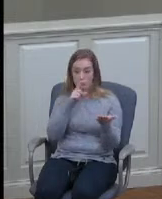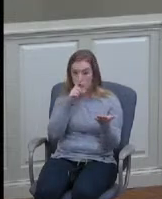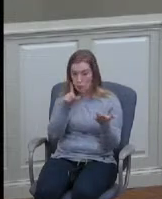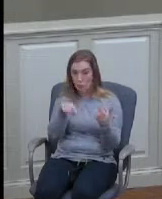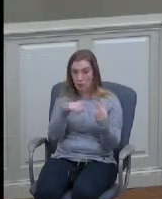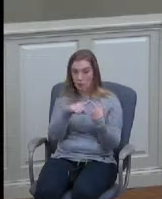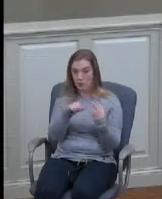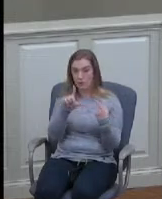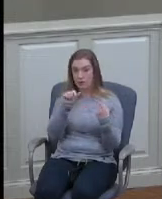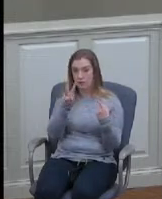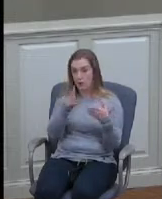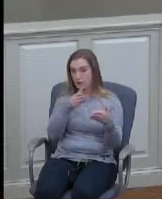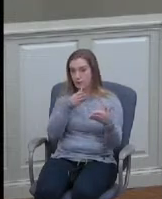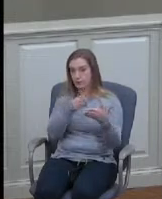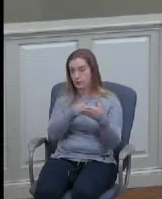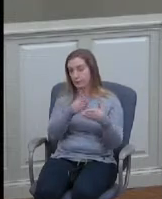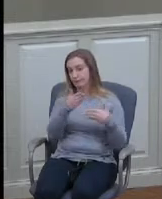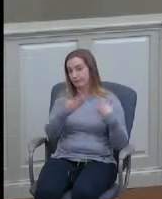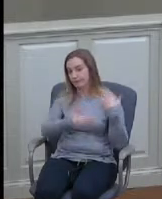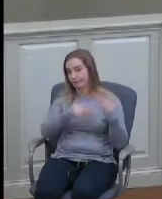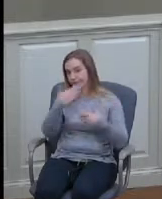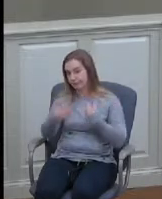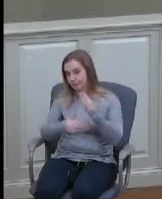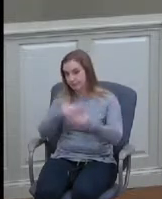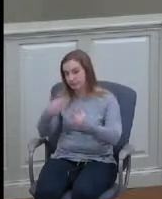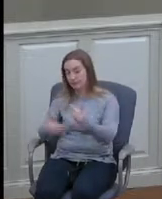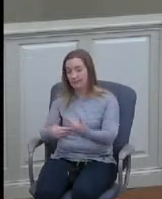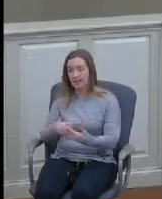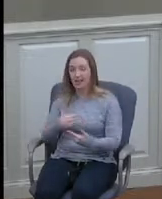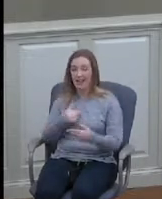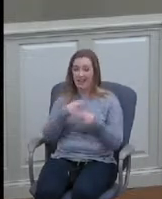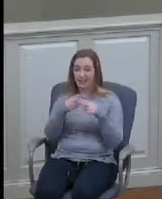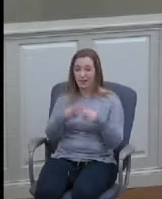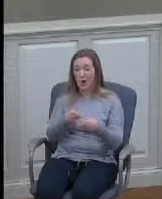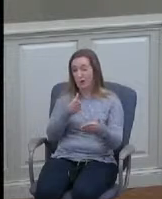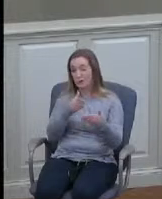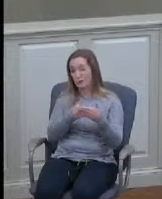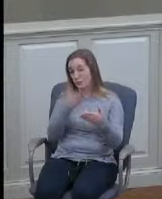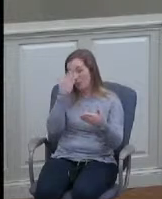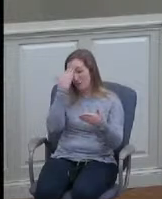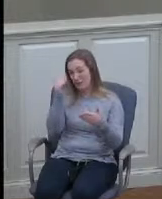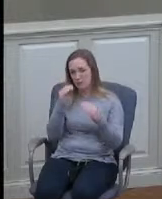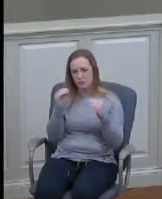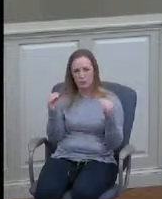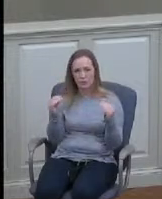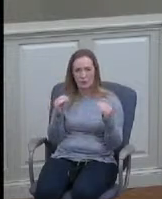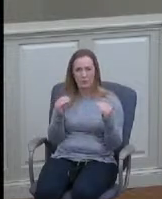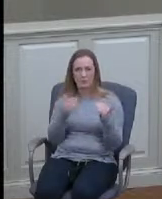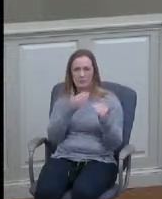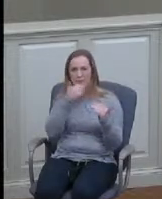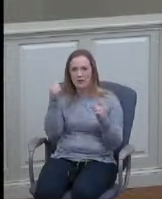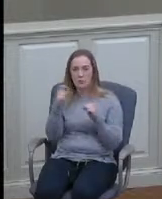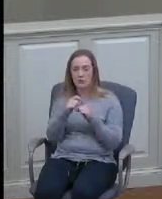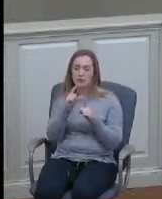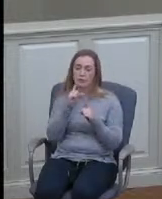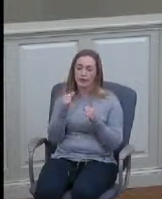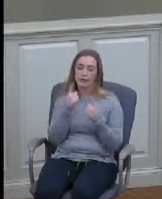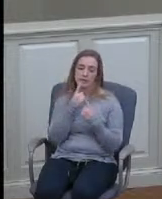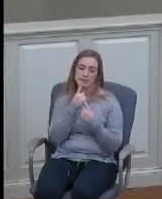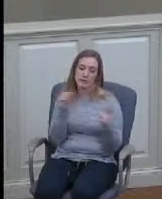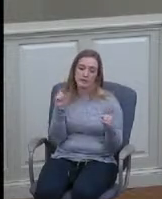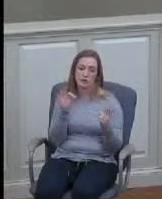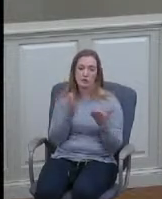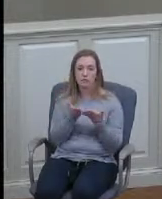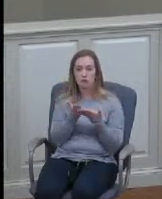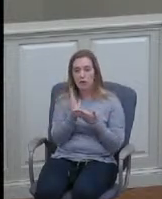lawsuit unfolds. And I call it a lawsuit for lack of better term. It's really a declaration of rights.